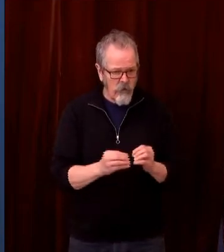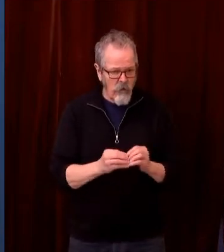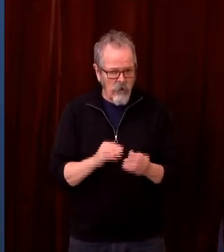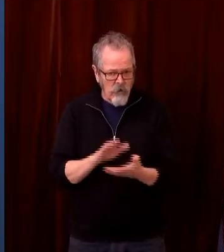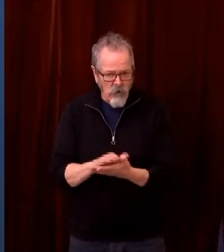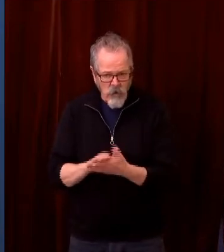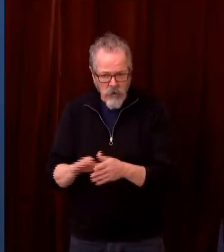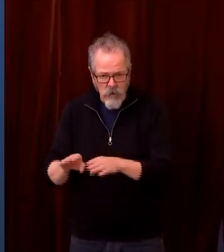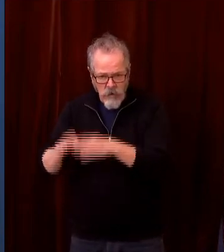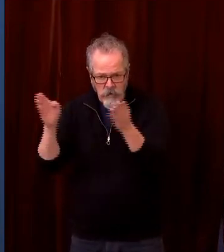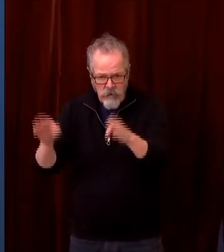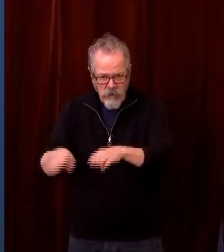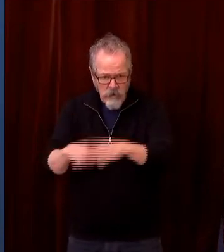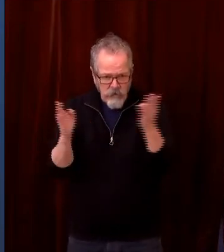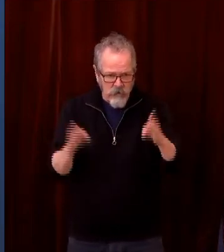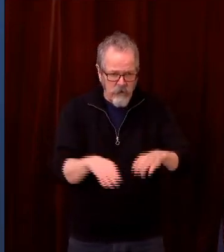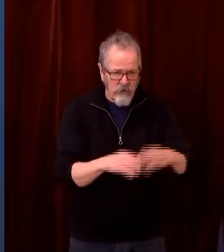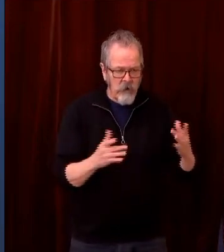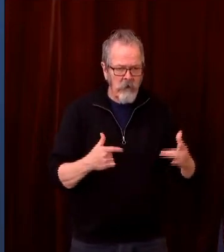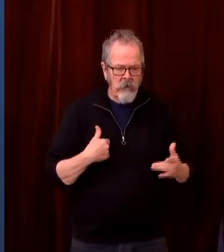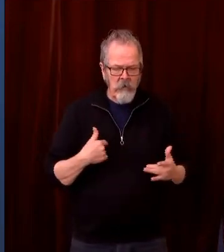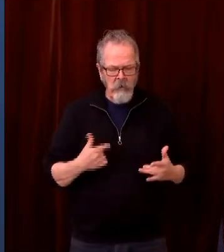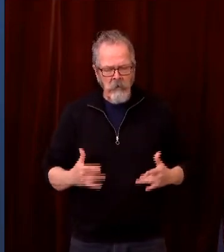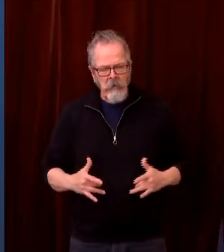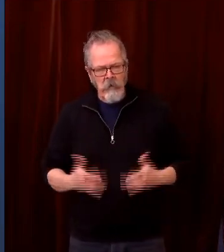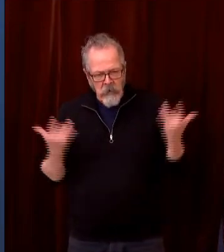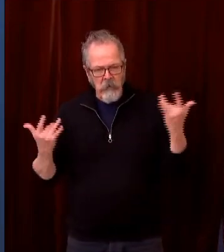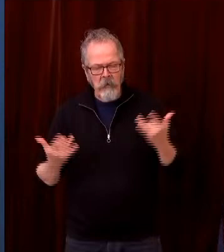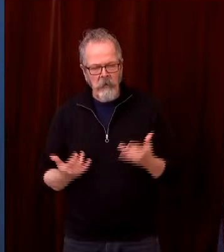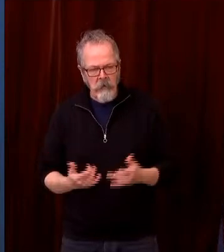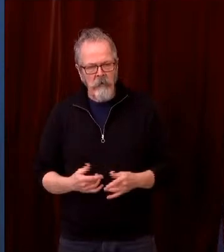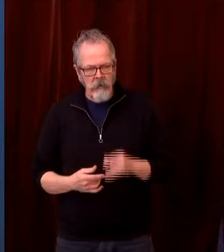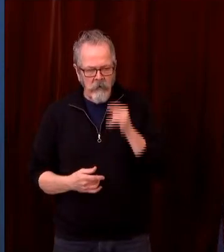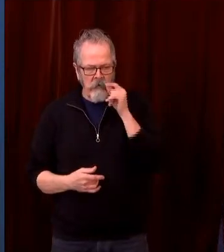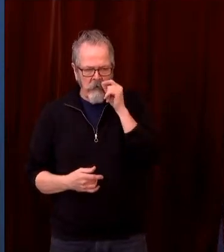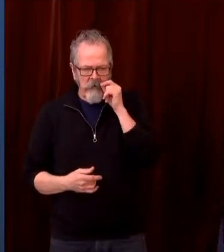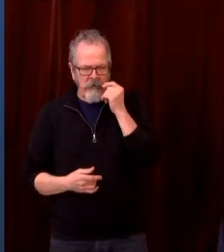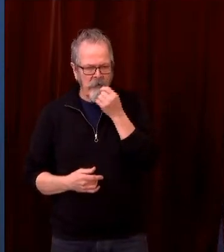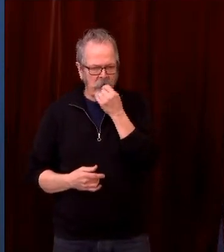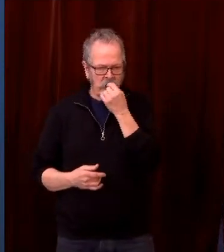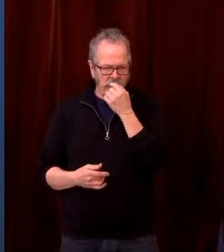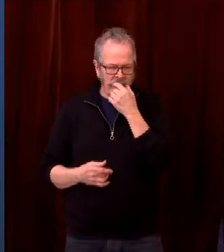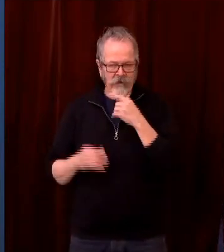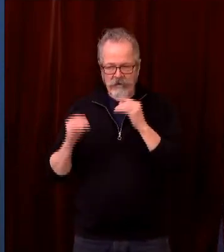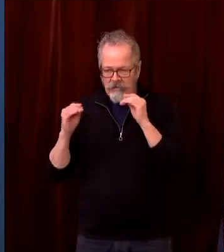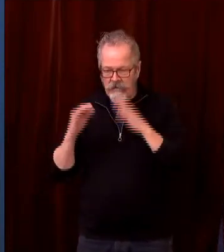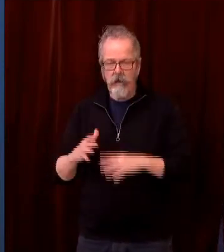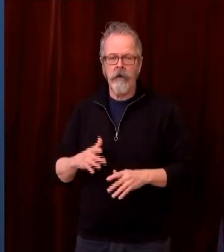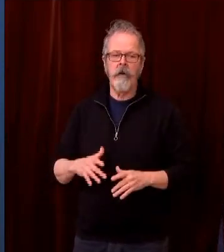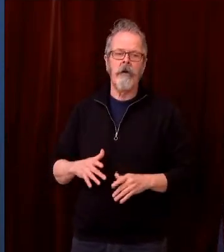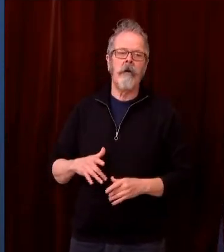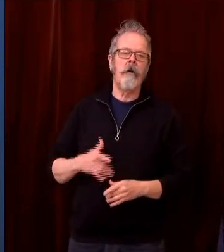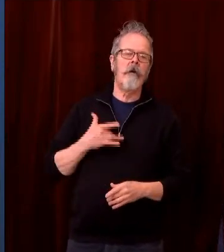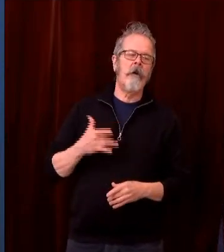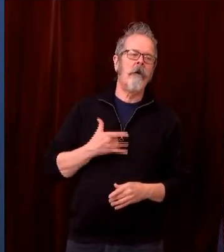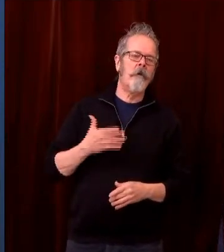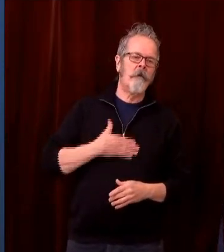parents to be able to return. So that movement is moving in that direction. Now, the third thing I will say